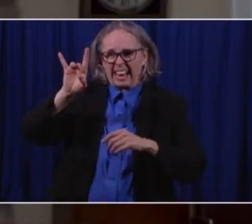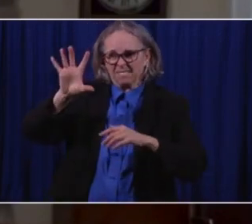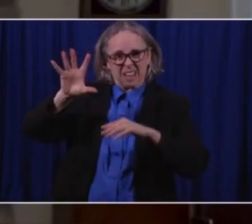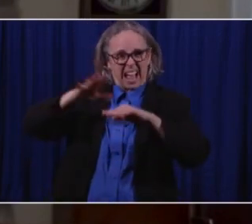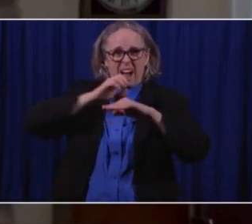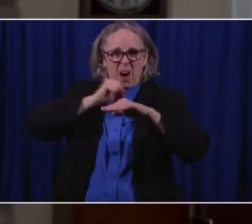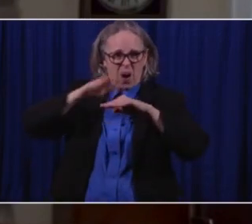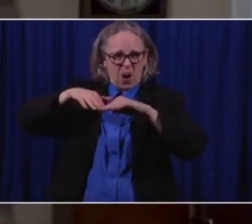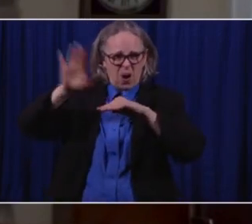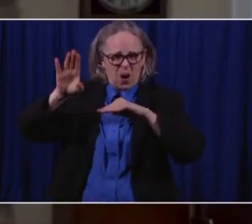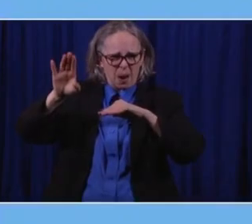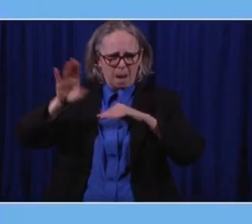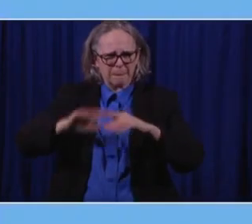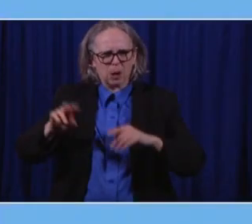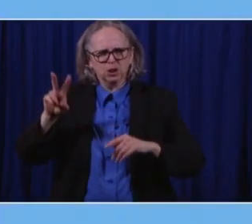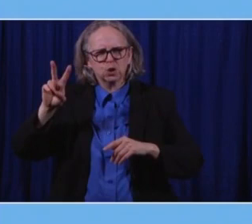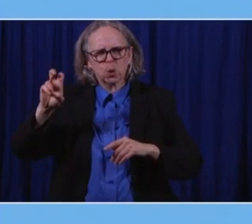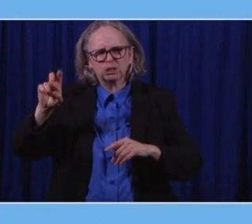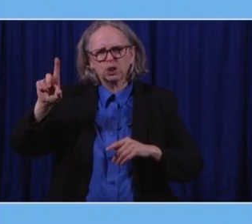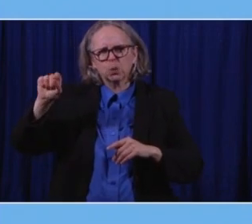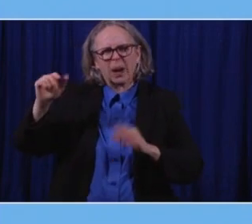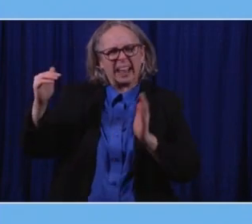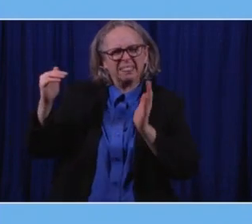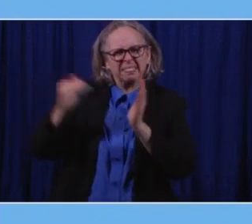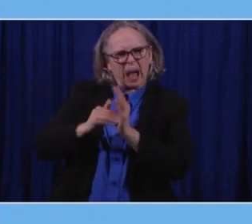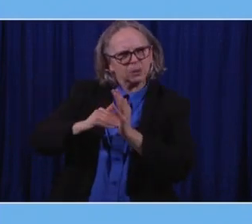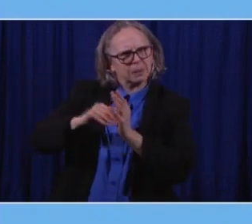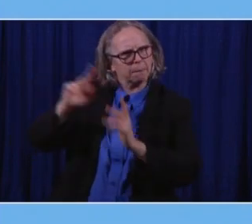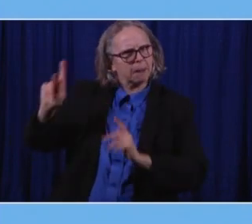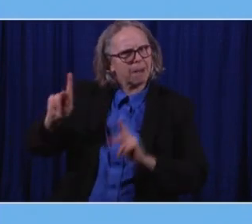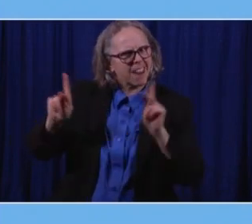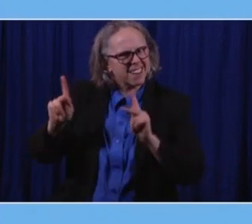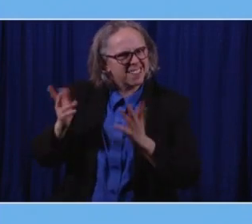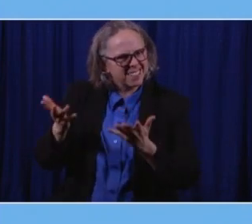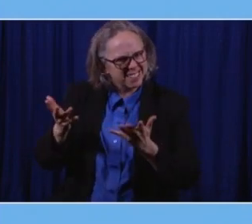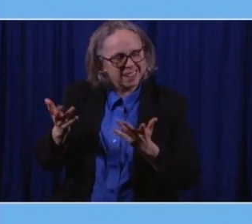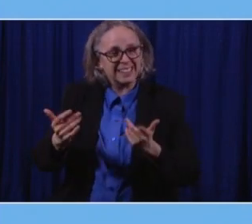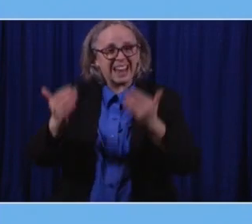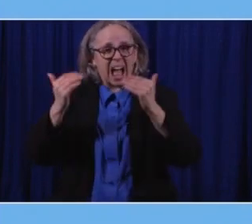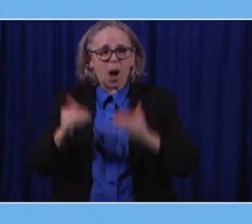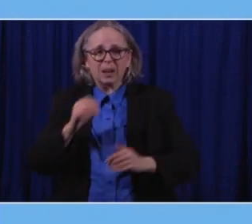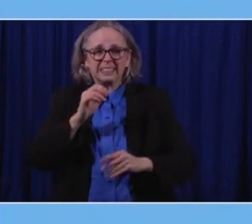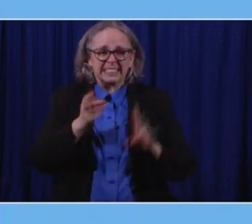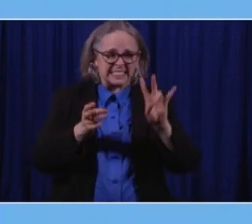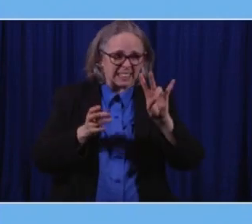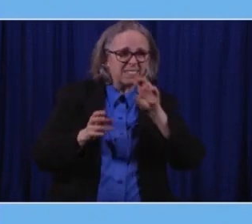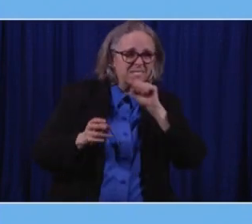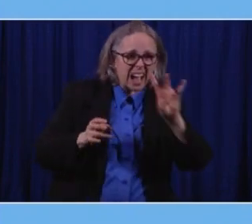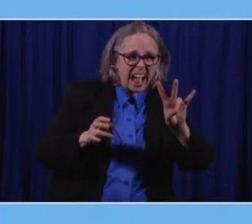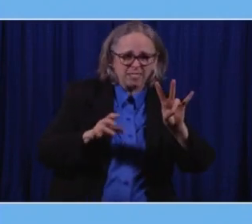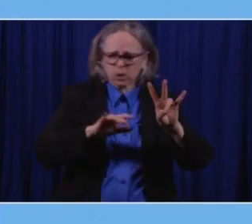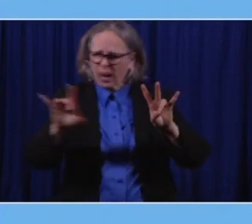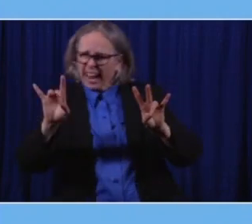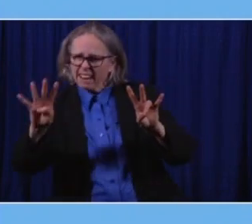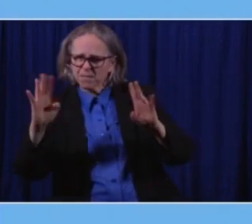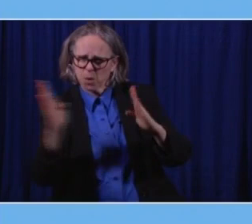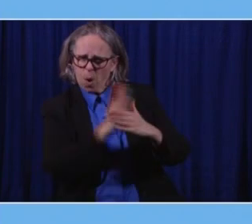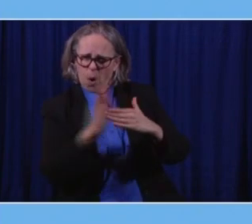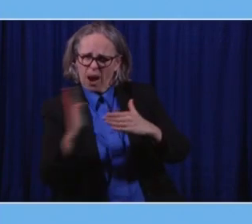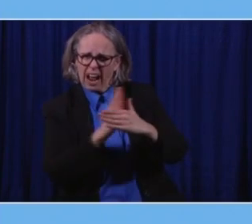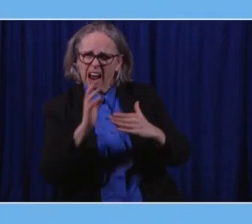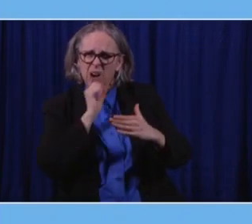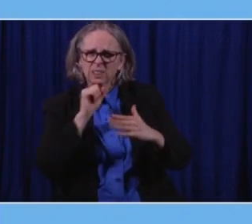people. 75 to 84 is about 580,000 people. And 65 to 74 is 1